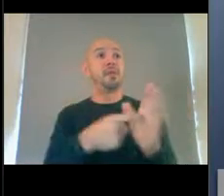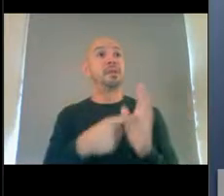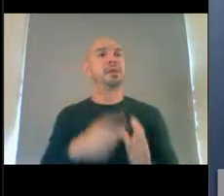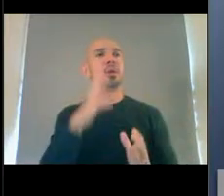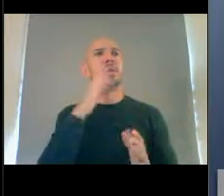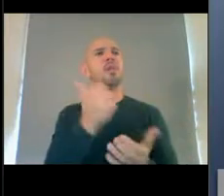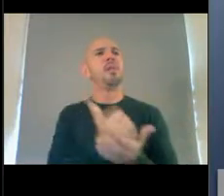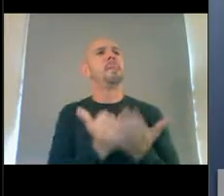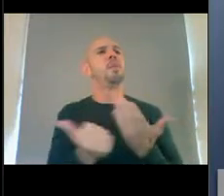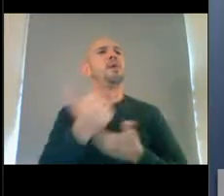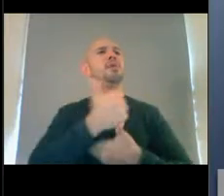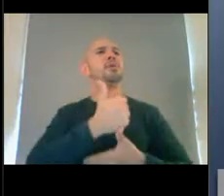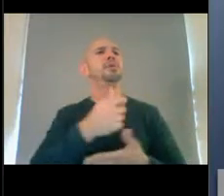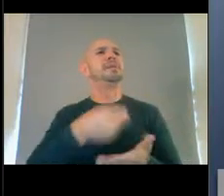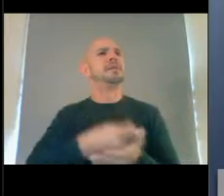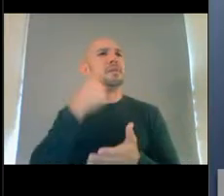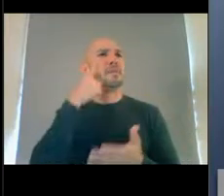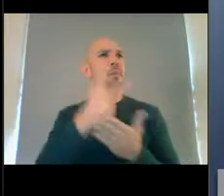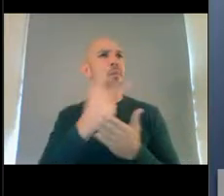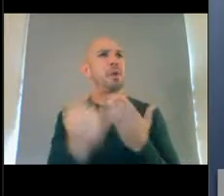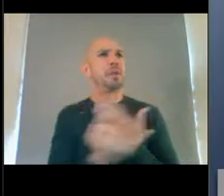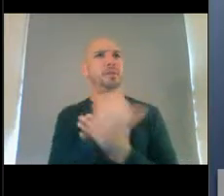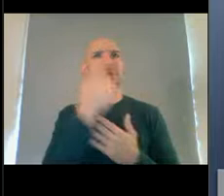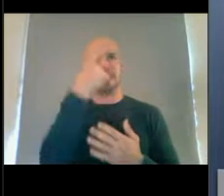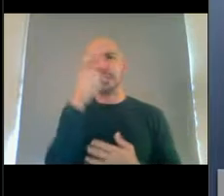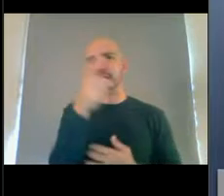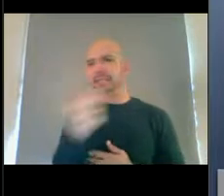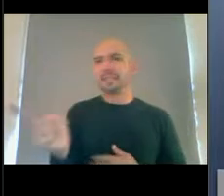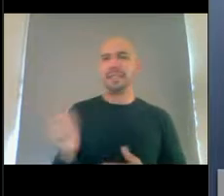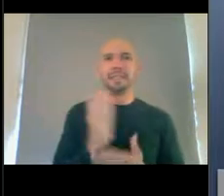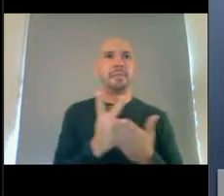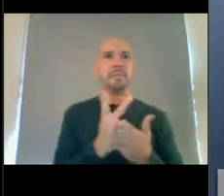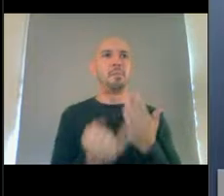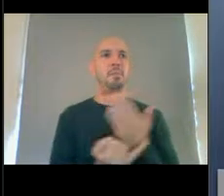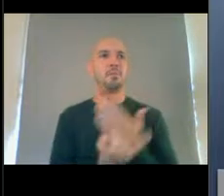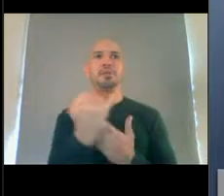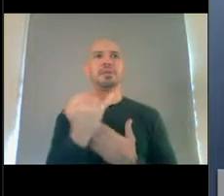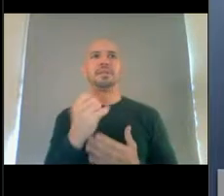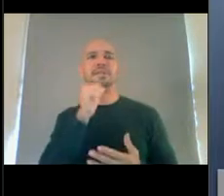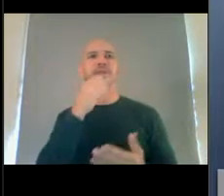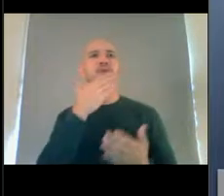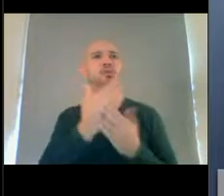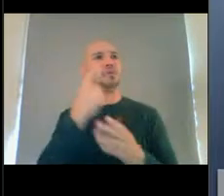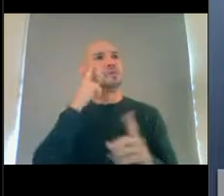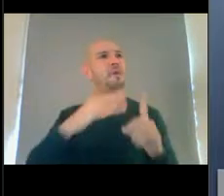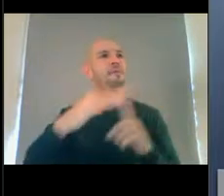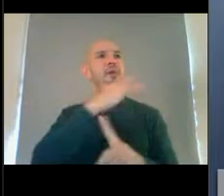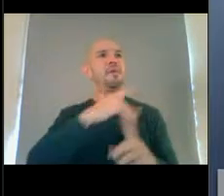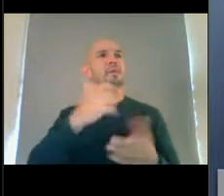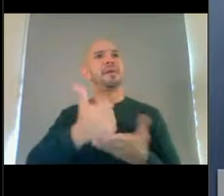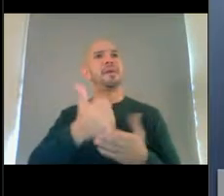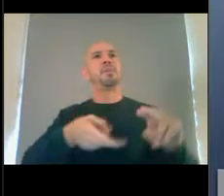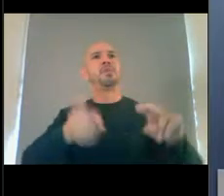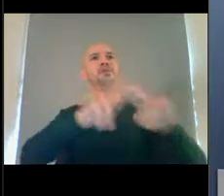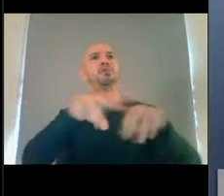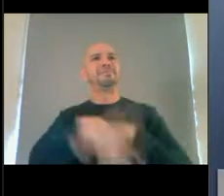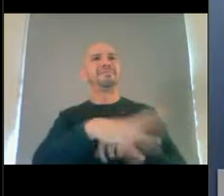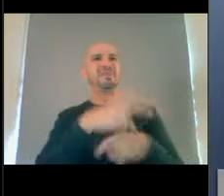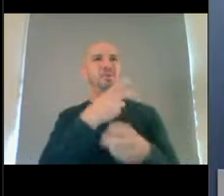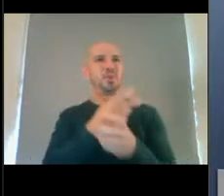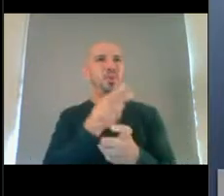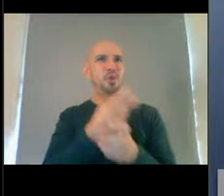projects that benefit public health and disqualify funding for projects that increase toxic air pollution in addition to protecting public health we want to make